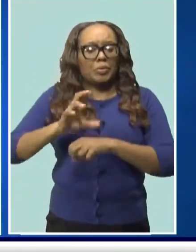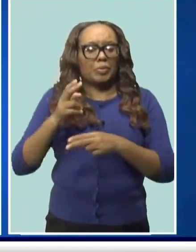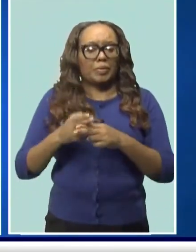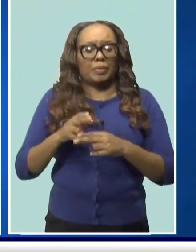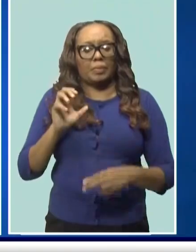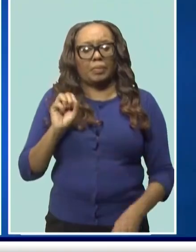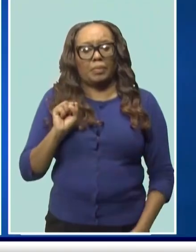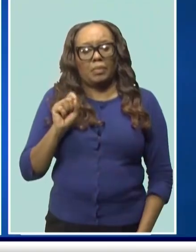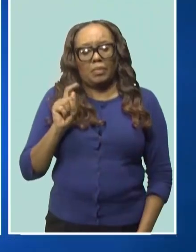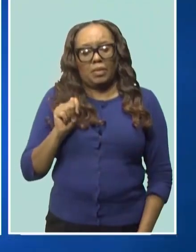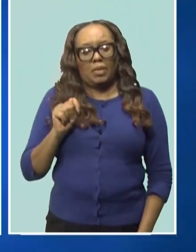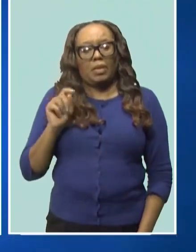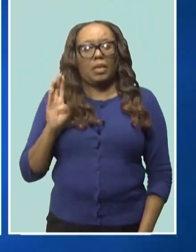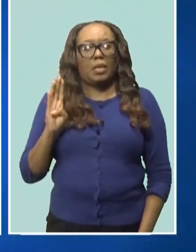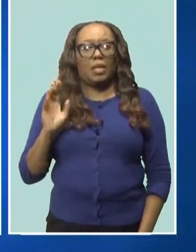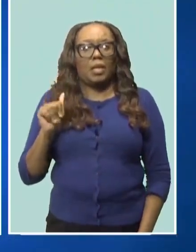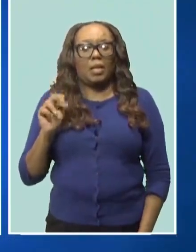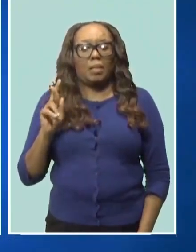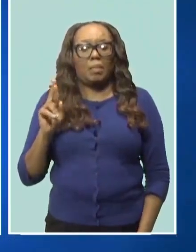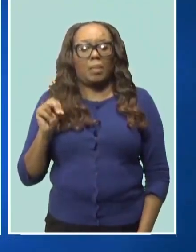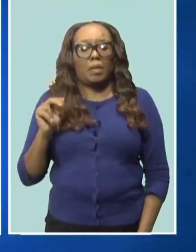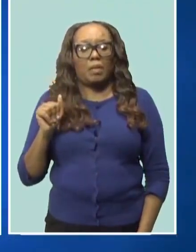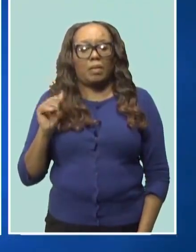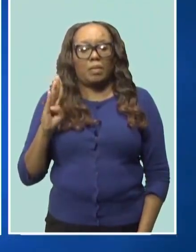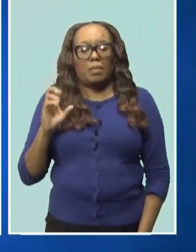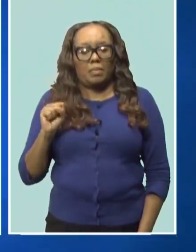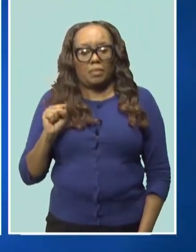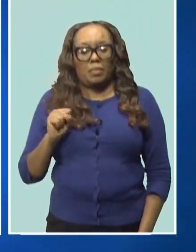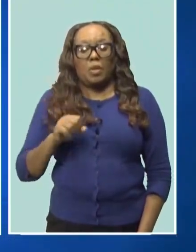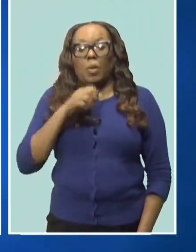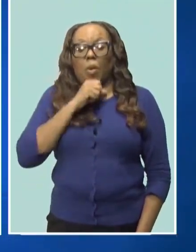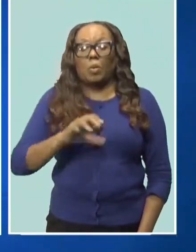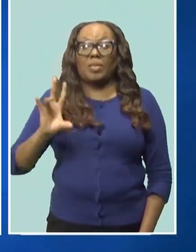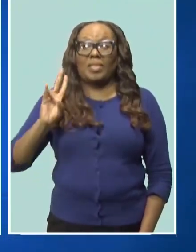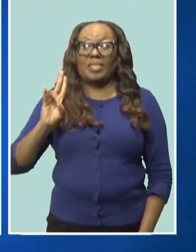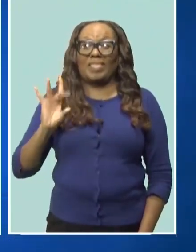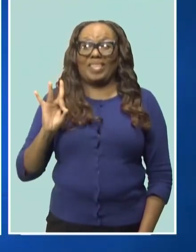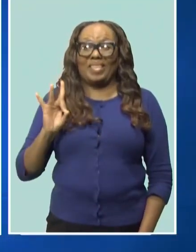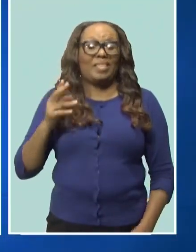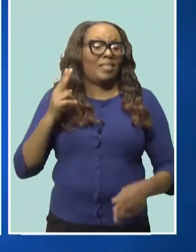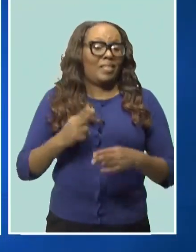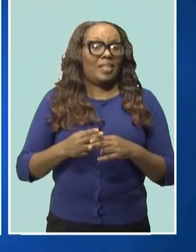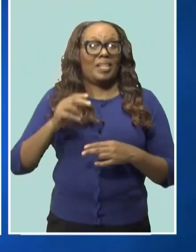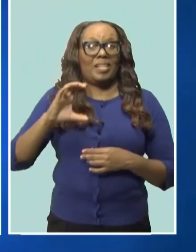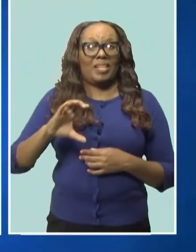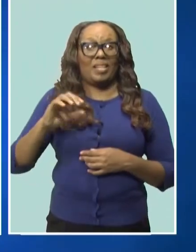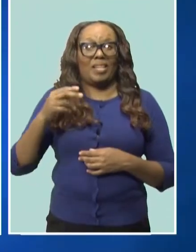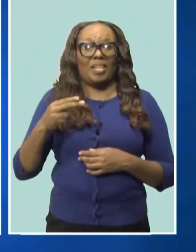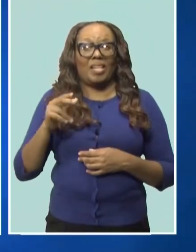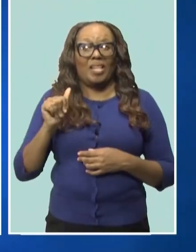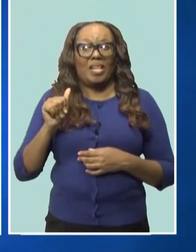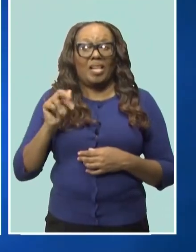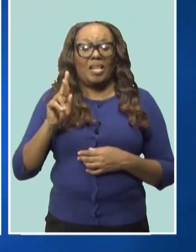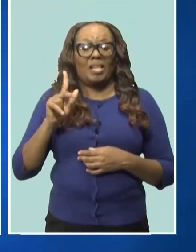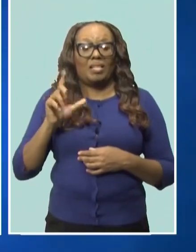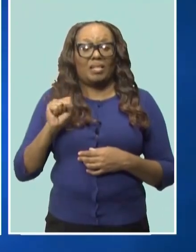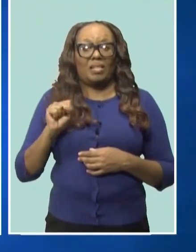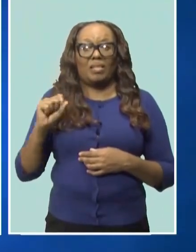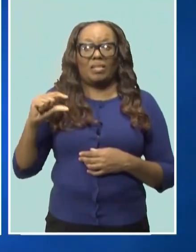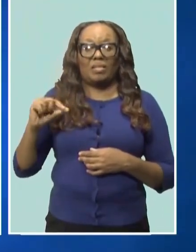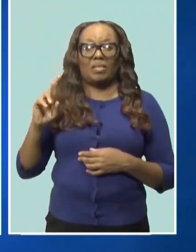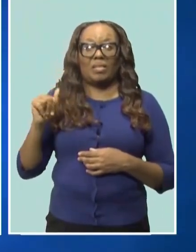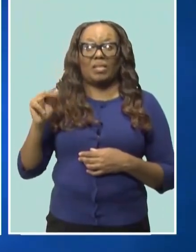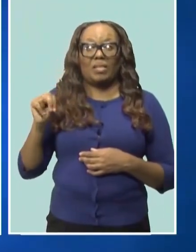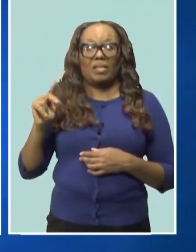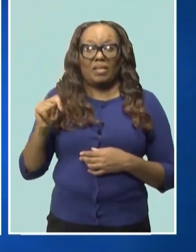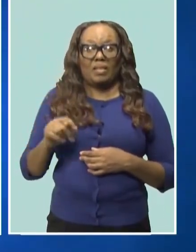their last respects to 78-year-old photographer Charles Henderson Grant. Prime Minister Mia Amor Motley was among the mourners,